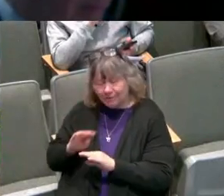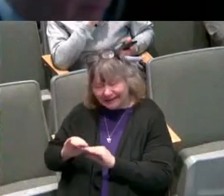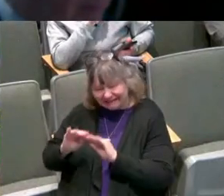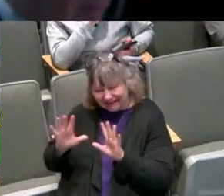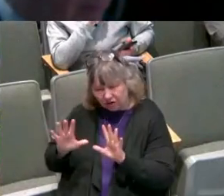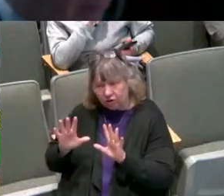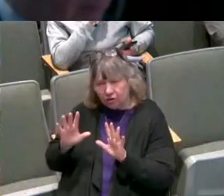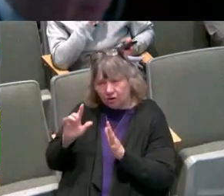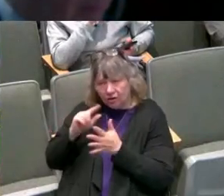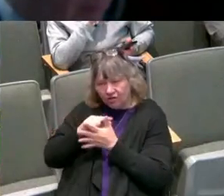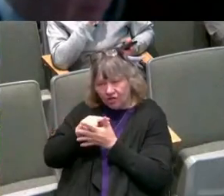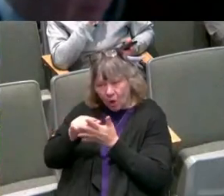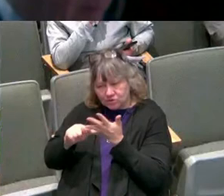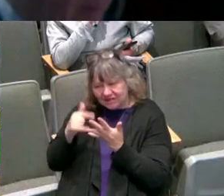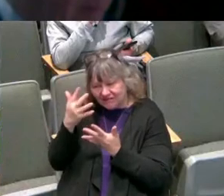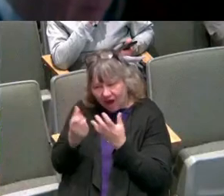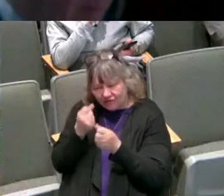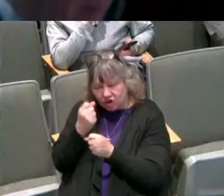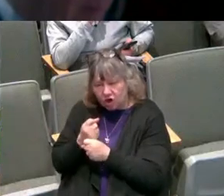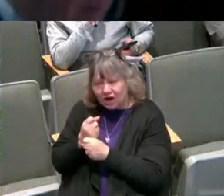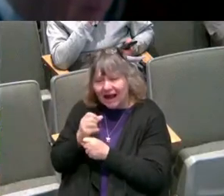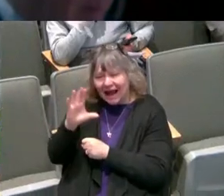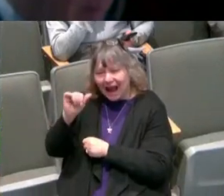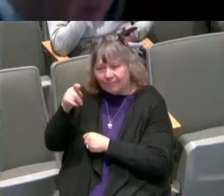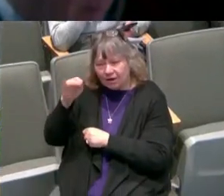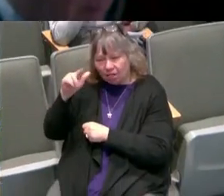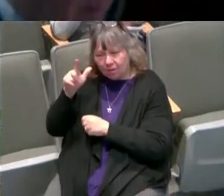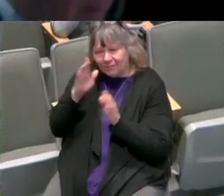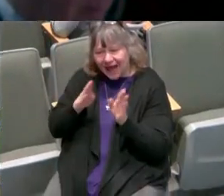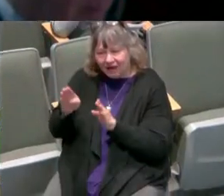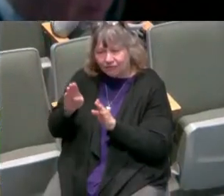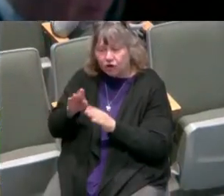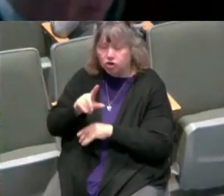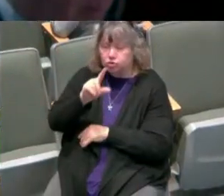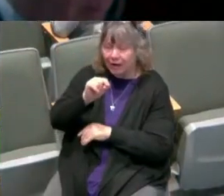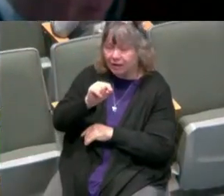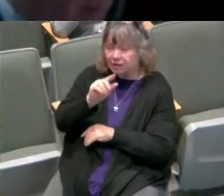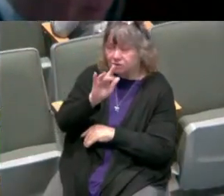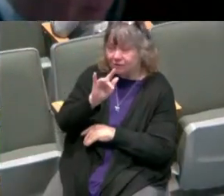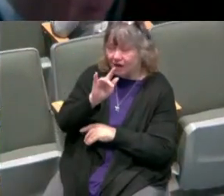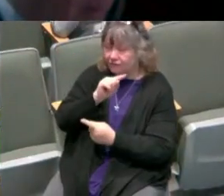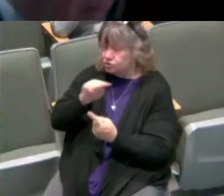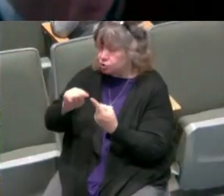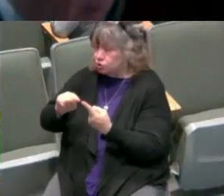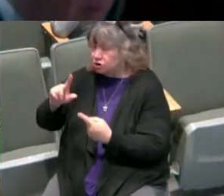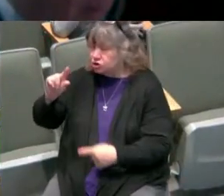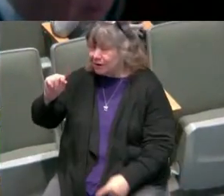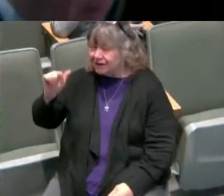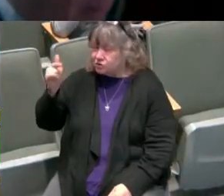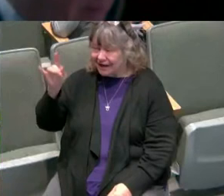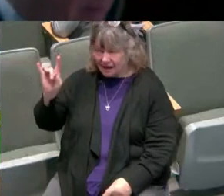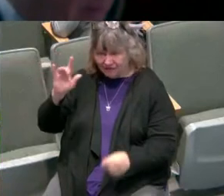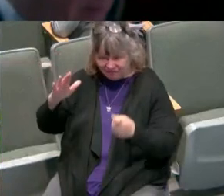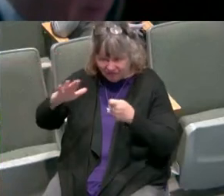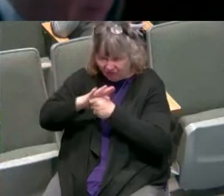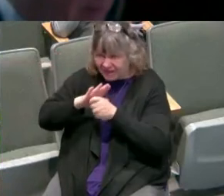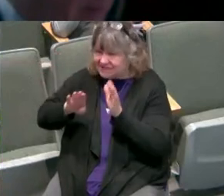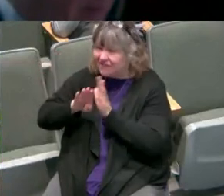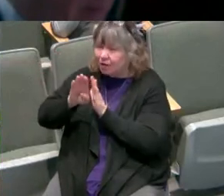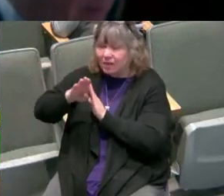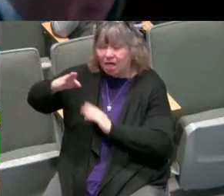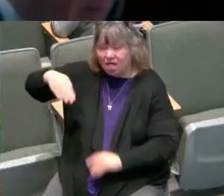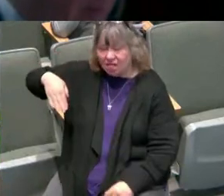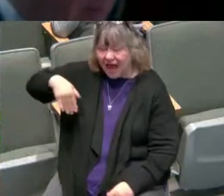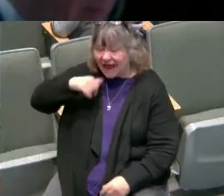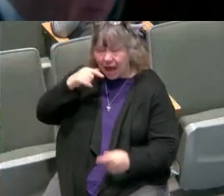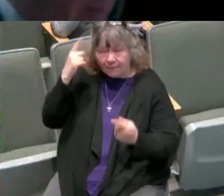clear that the items in the five-year Capital plan for fiscal years 2025 through 2028 are not fully developed and are not being considered